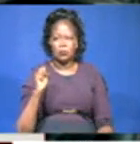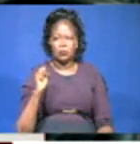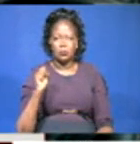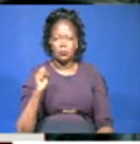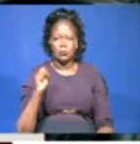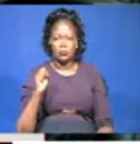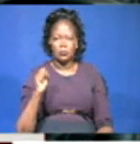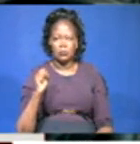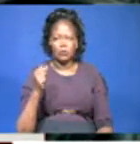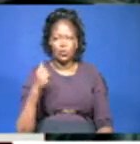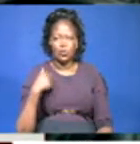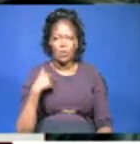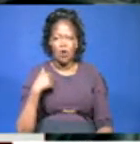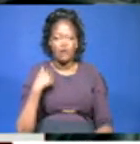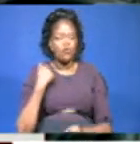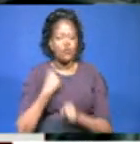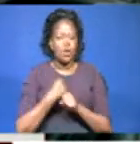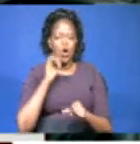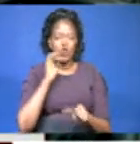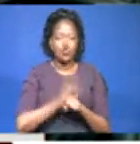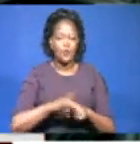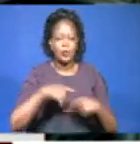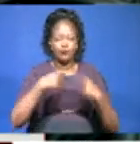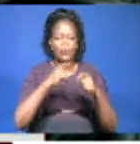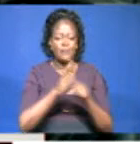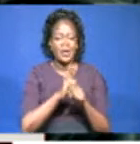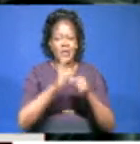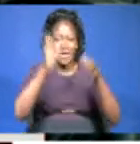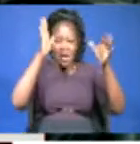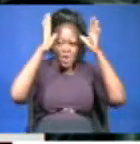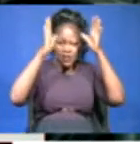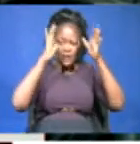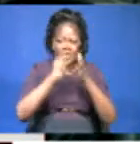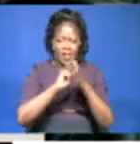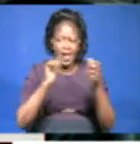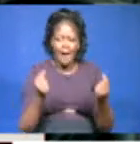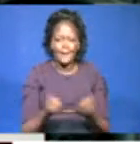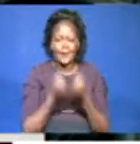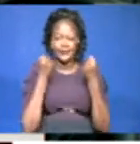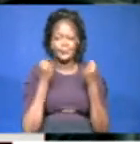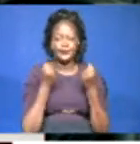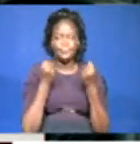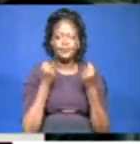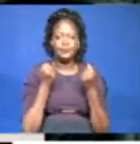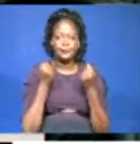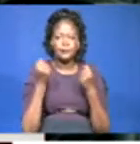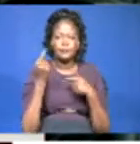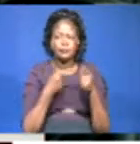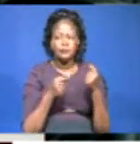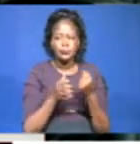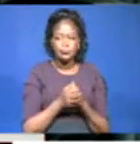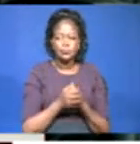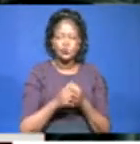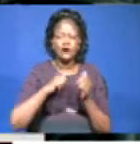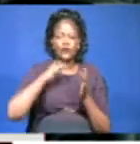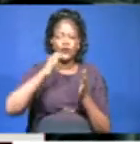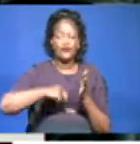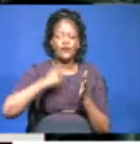there is a lot of work going on. There are a lot of initiatives that are currently happening, all the way from the manufacturing